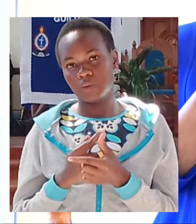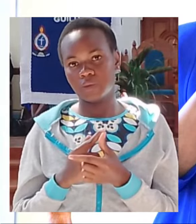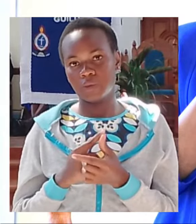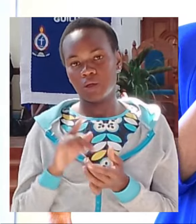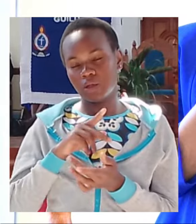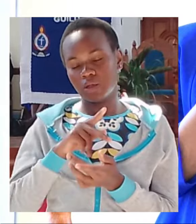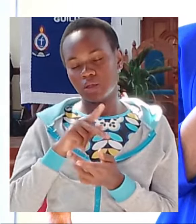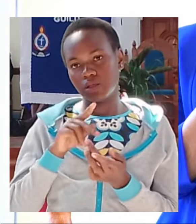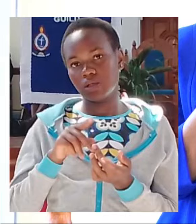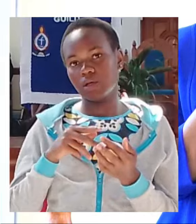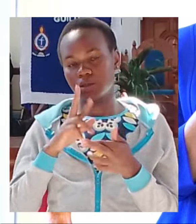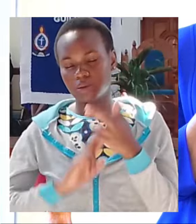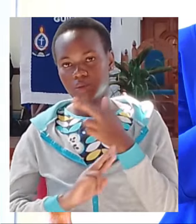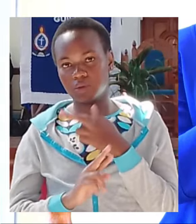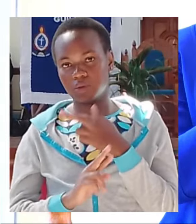is going to happen.